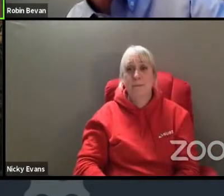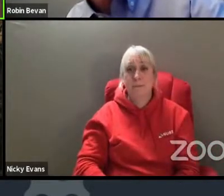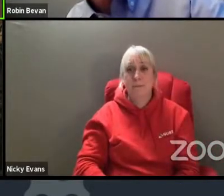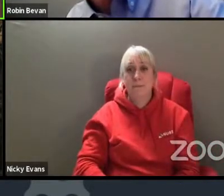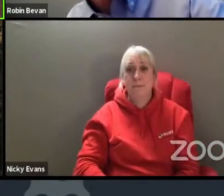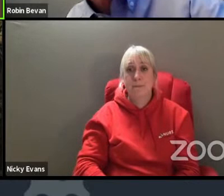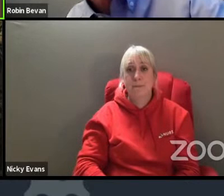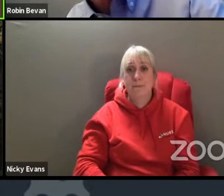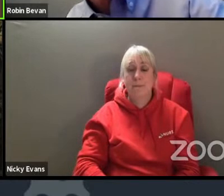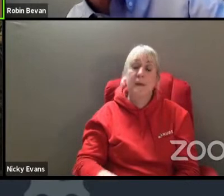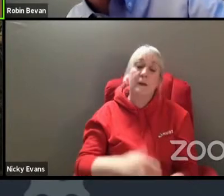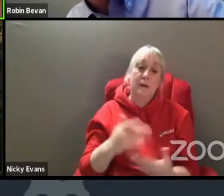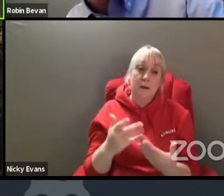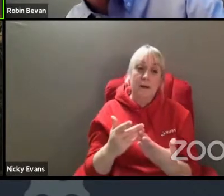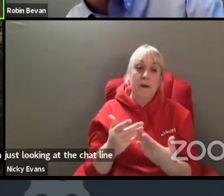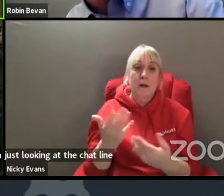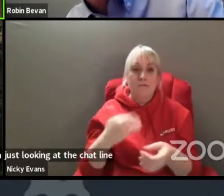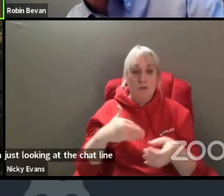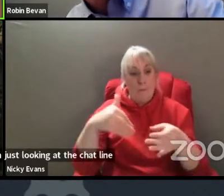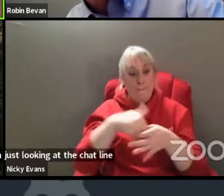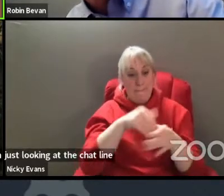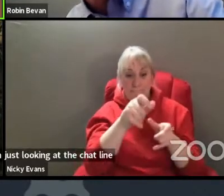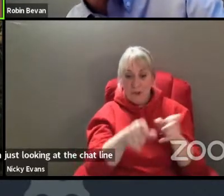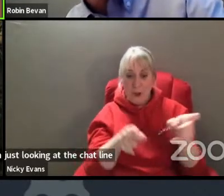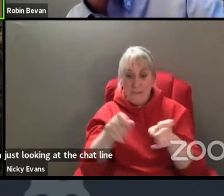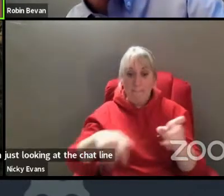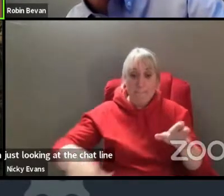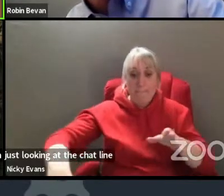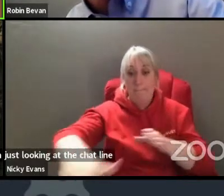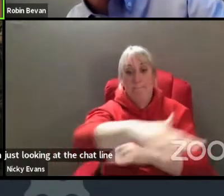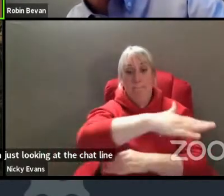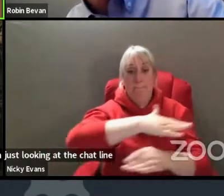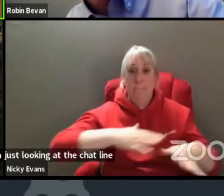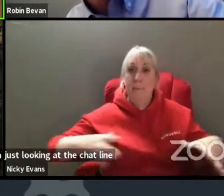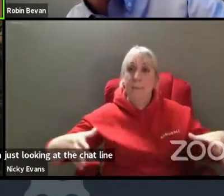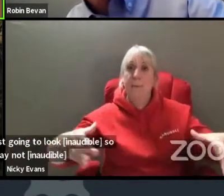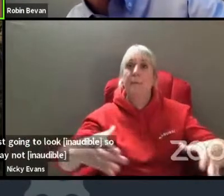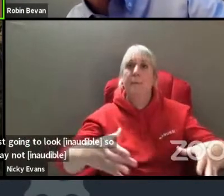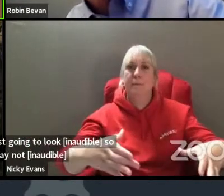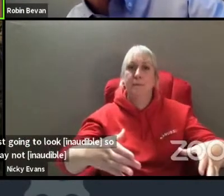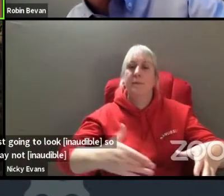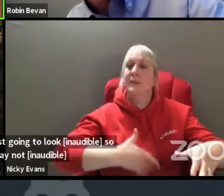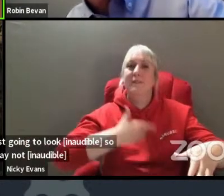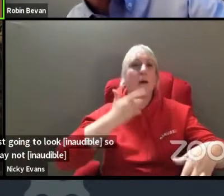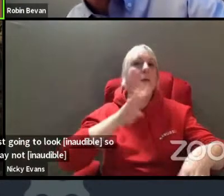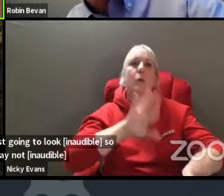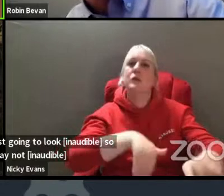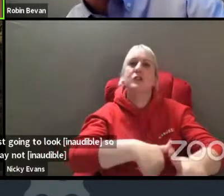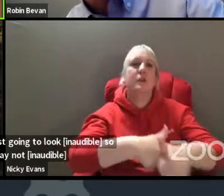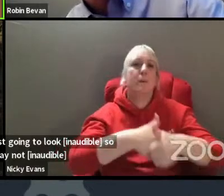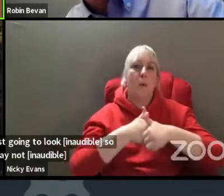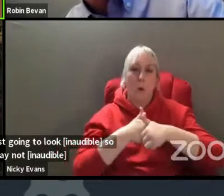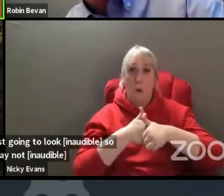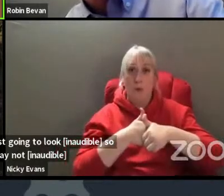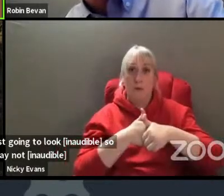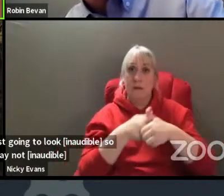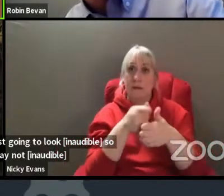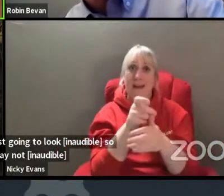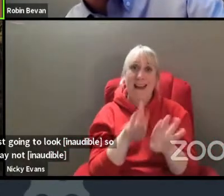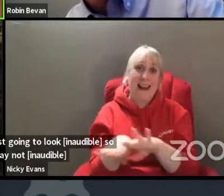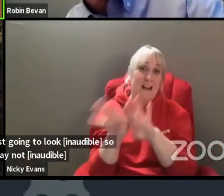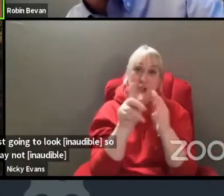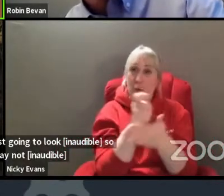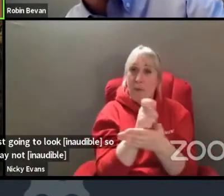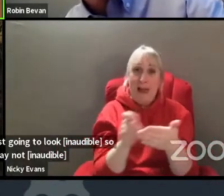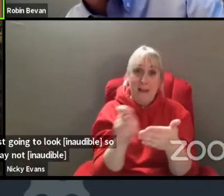The indication we have from the membership is that they would not support a national ballot. We would not get the ballot thresholds that we need